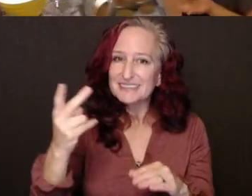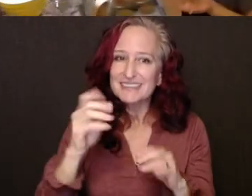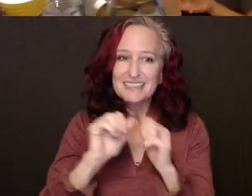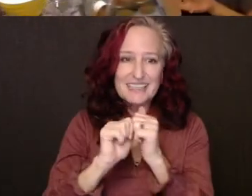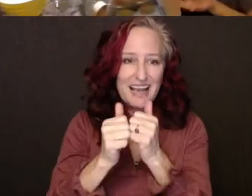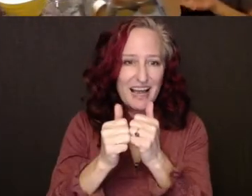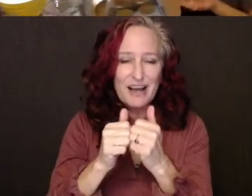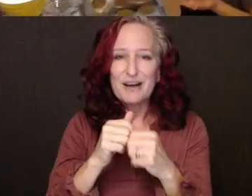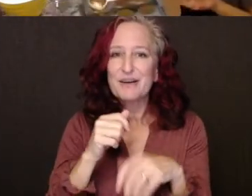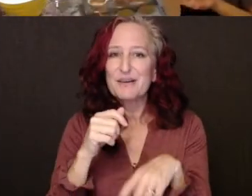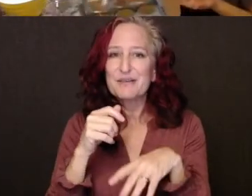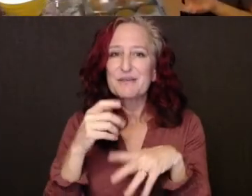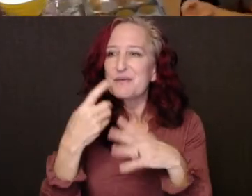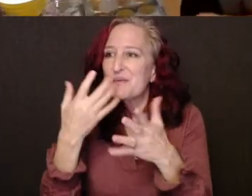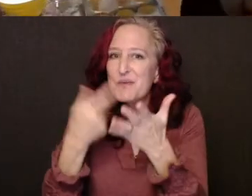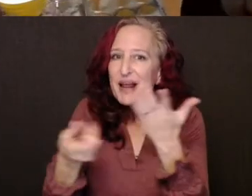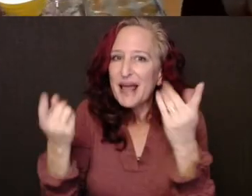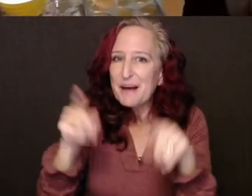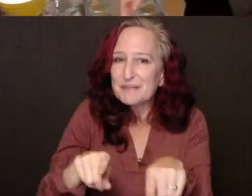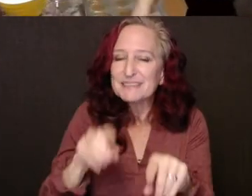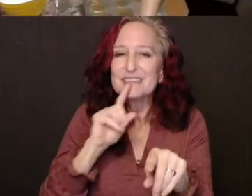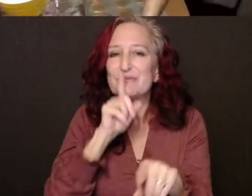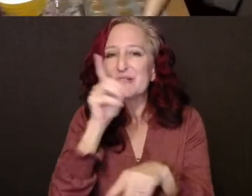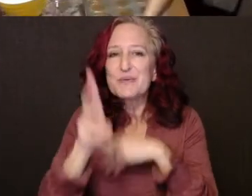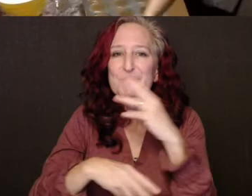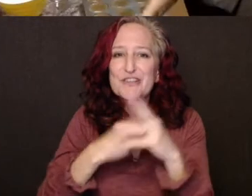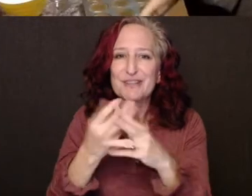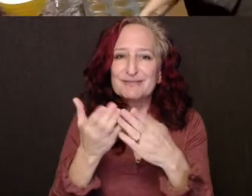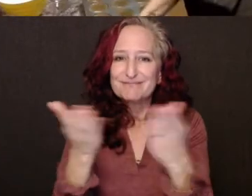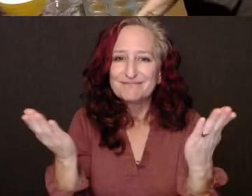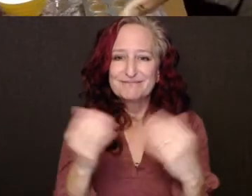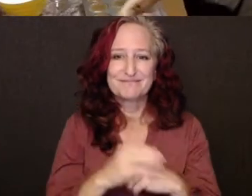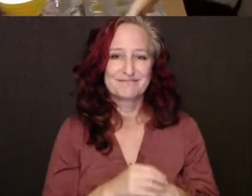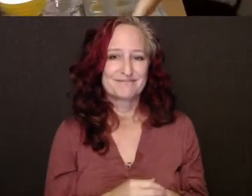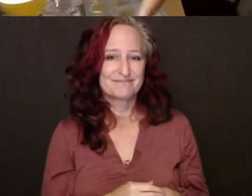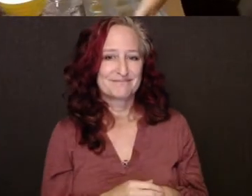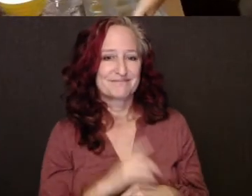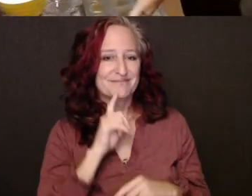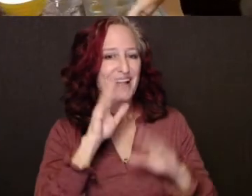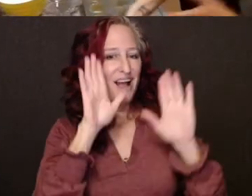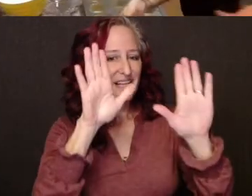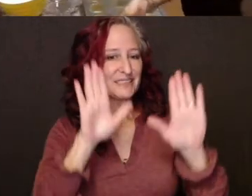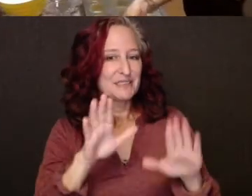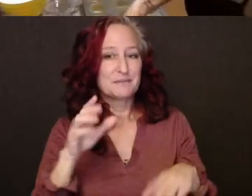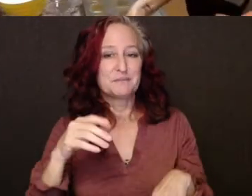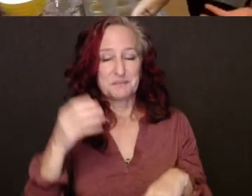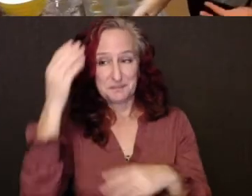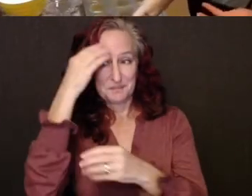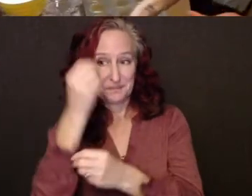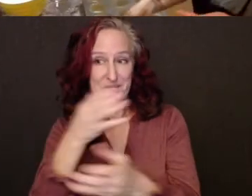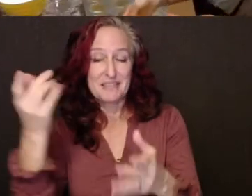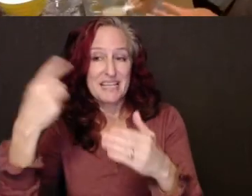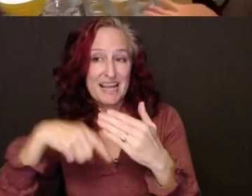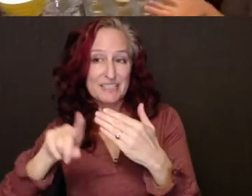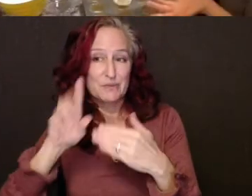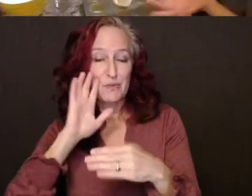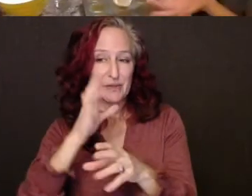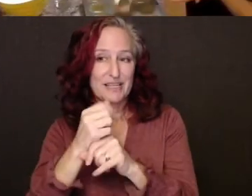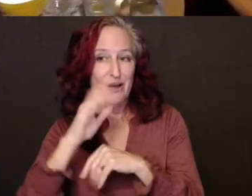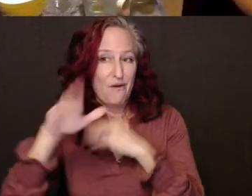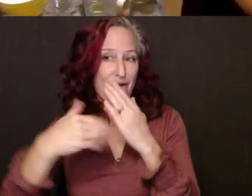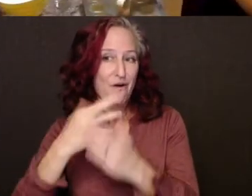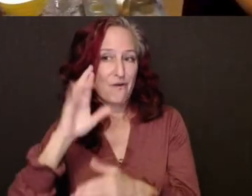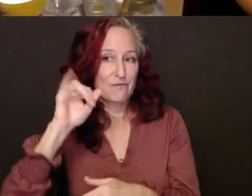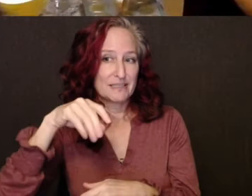will definitely get this recipe. And if you make it and tag us, if you're on Instagram or Facebook, that would